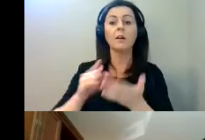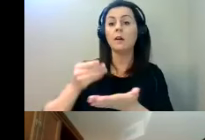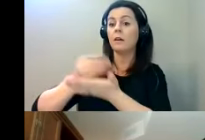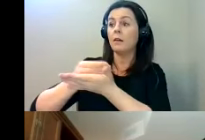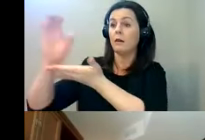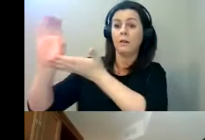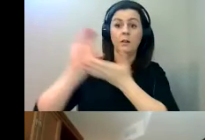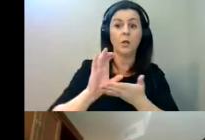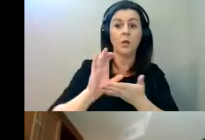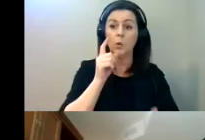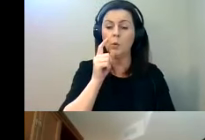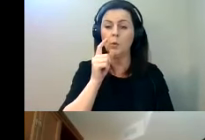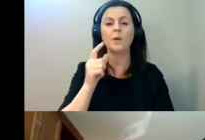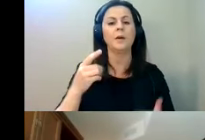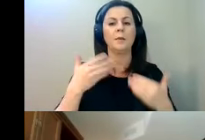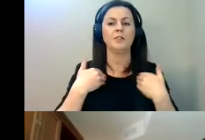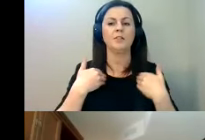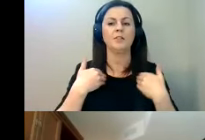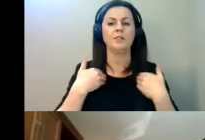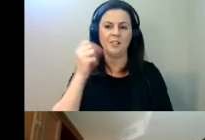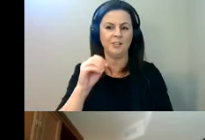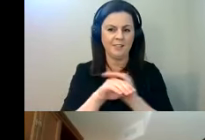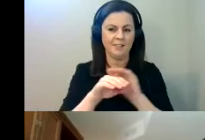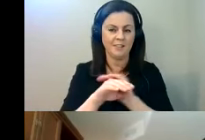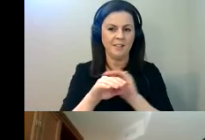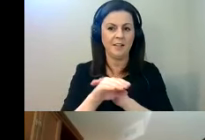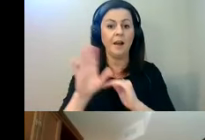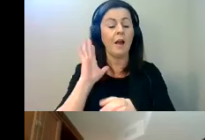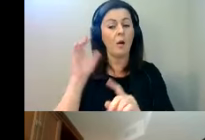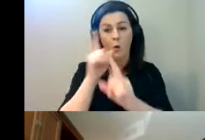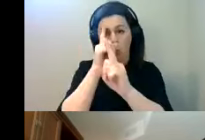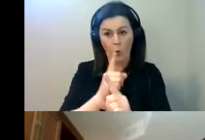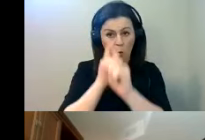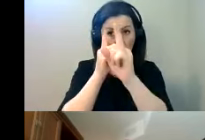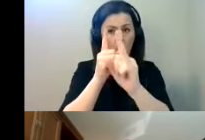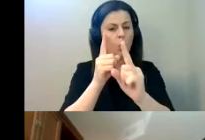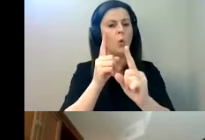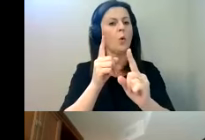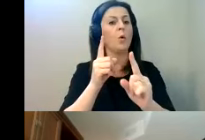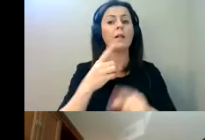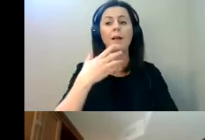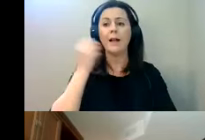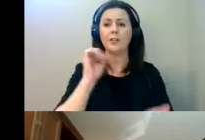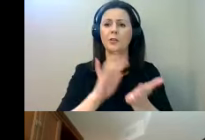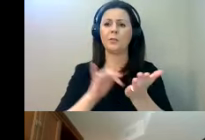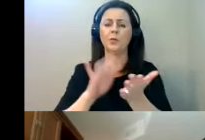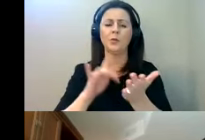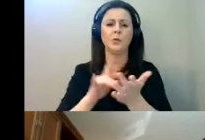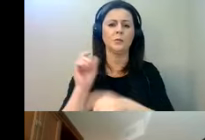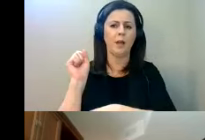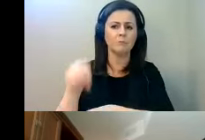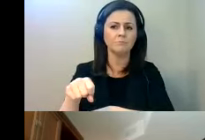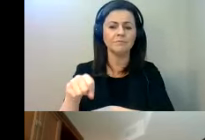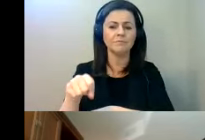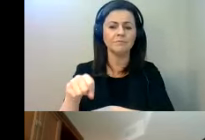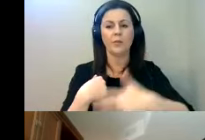Accessibility, and our mandate is to implement Ontario strategy to combat elder abuse, which includes 3 main priority areas, which